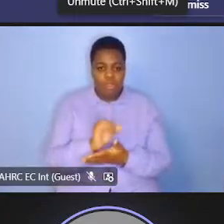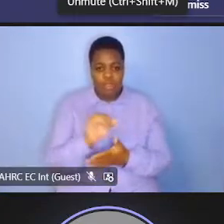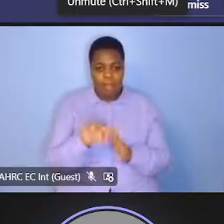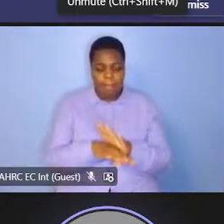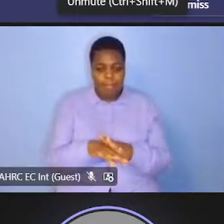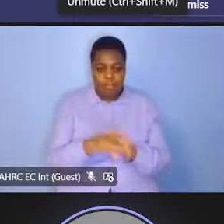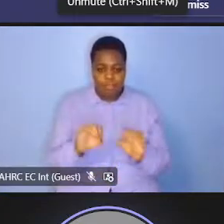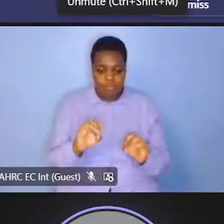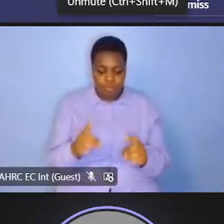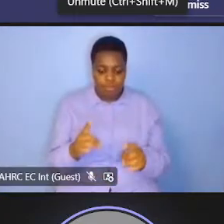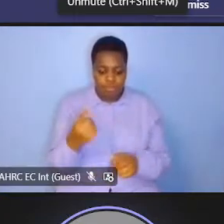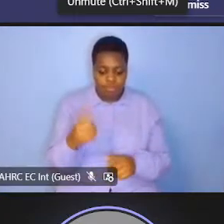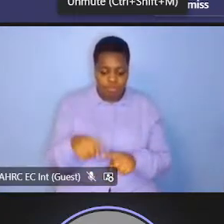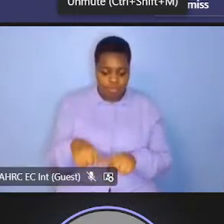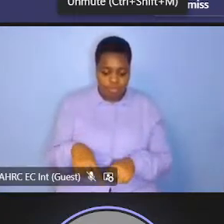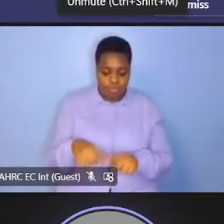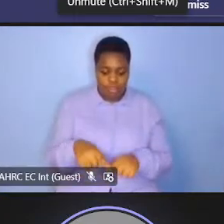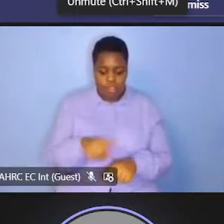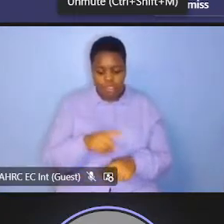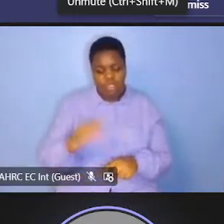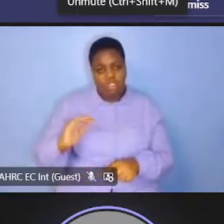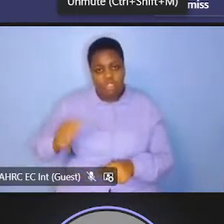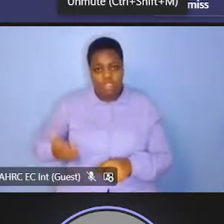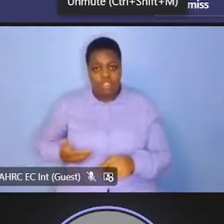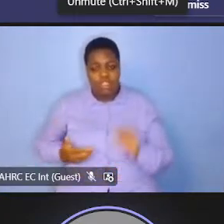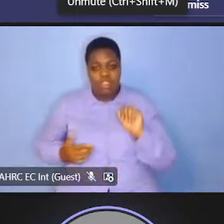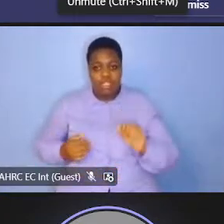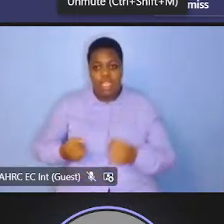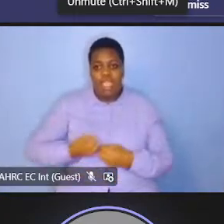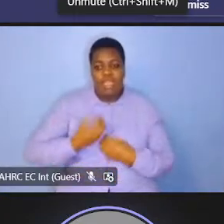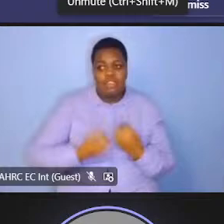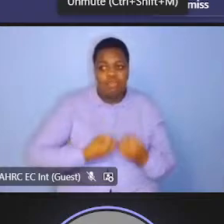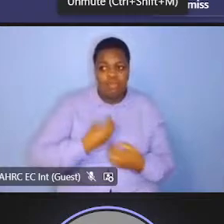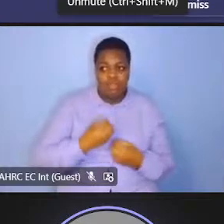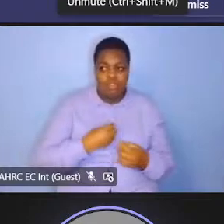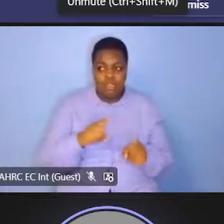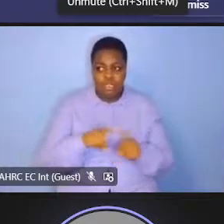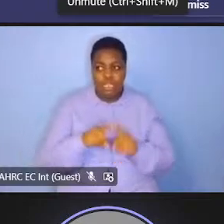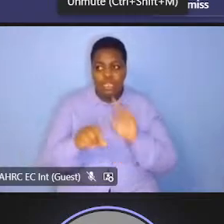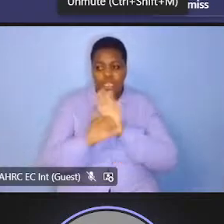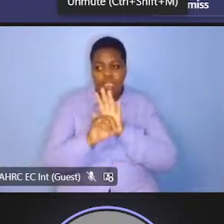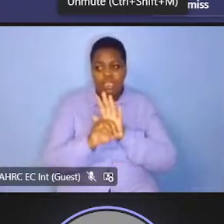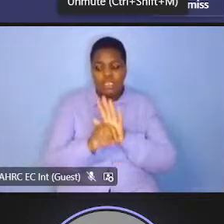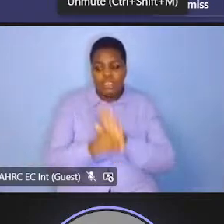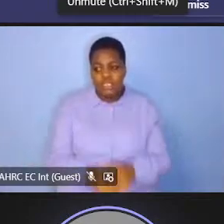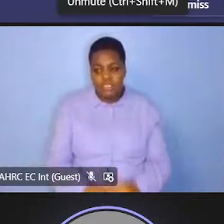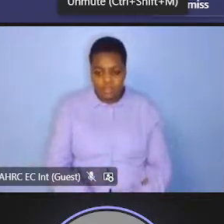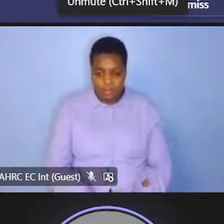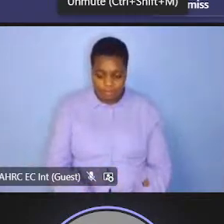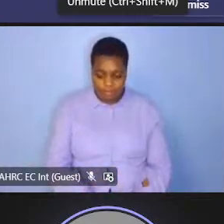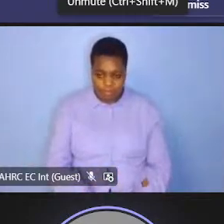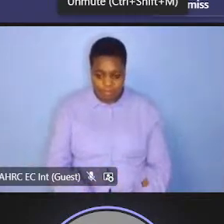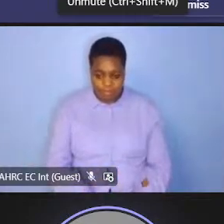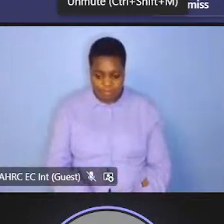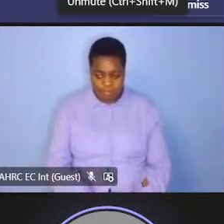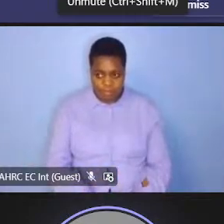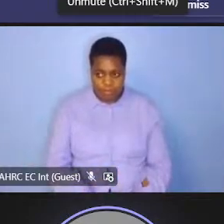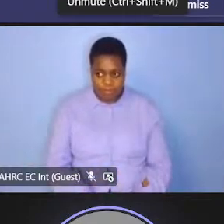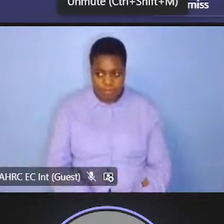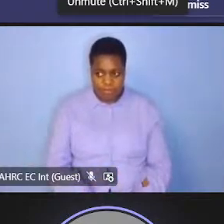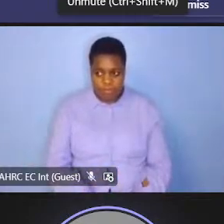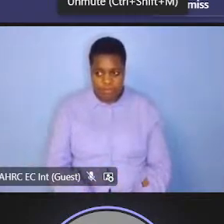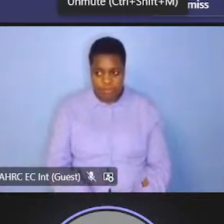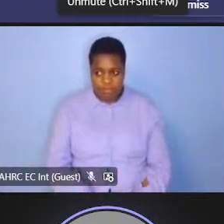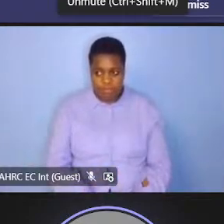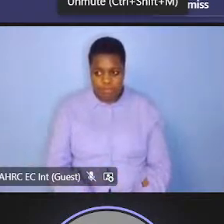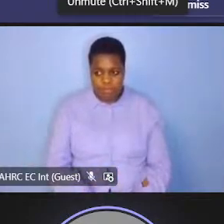education based on their gender expression and gender identity. That picture there, we seem